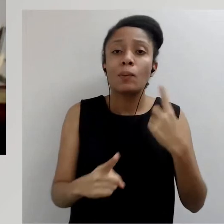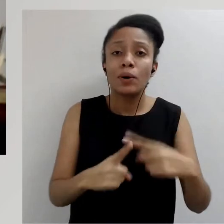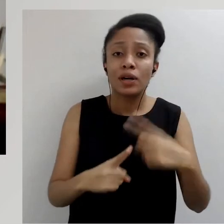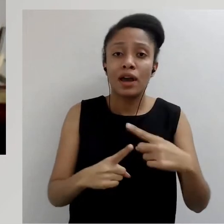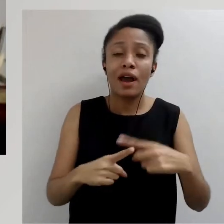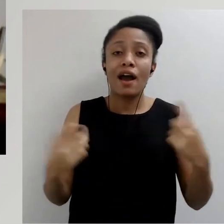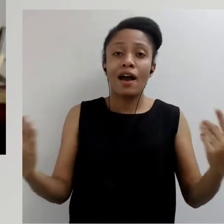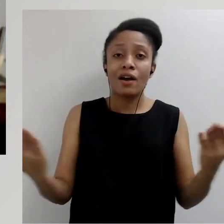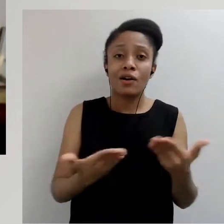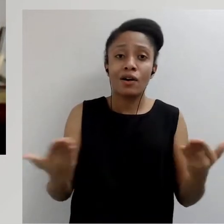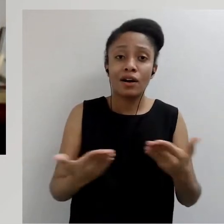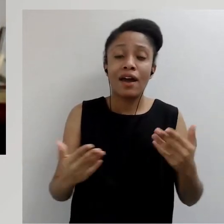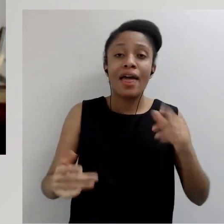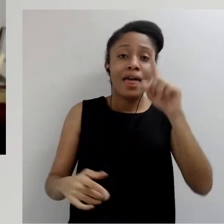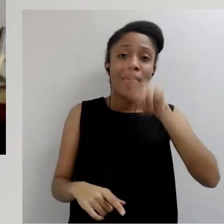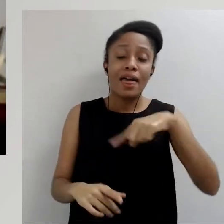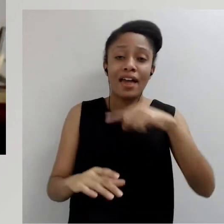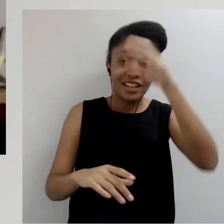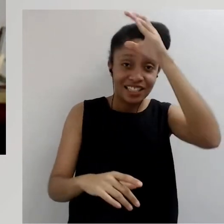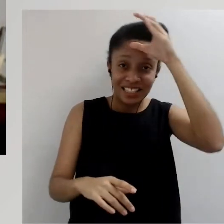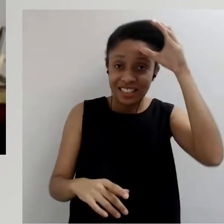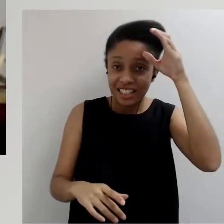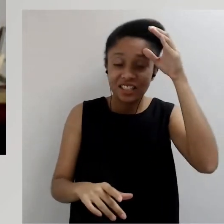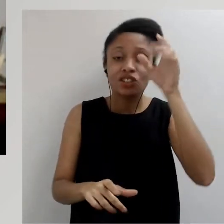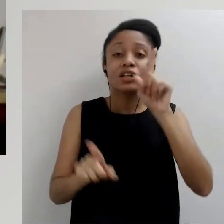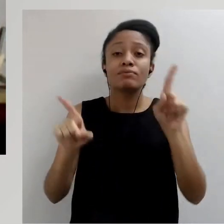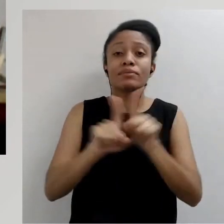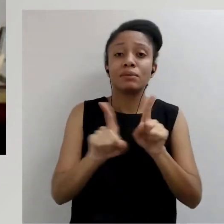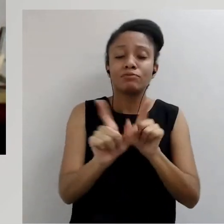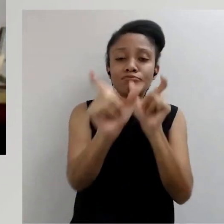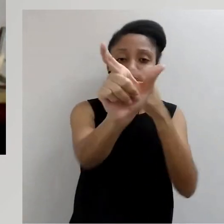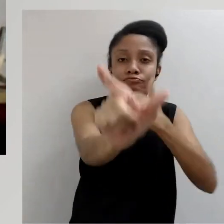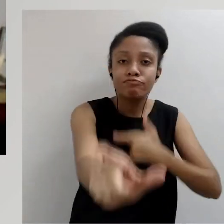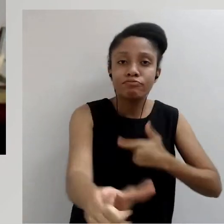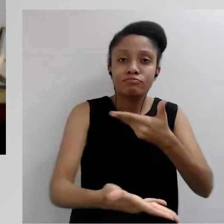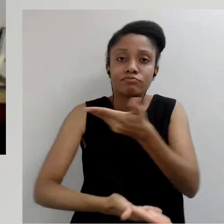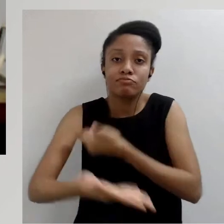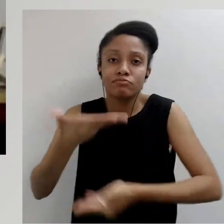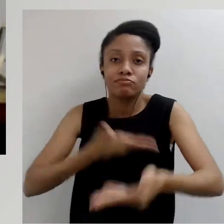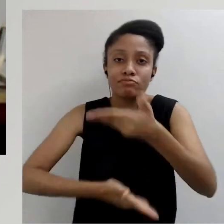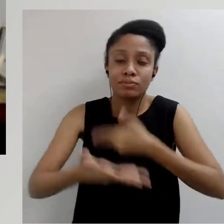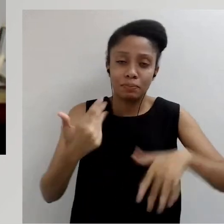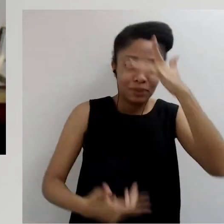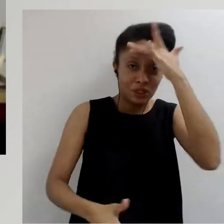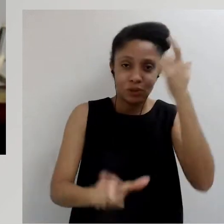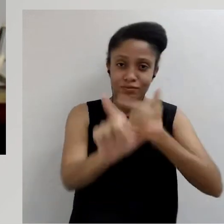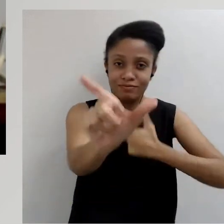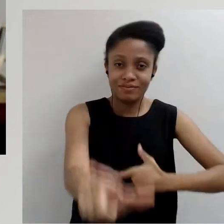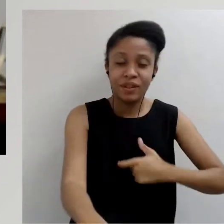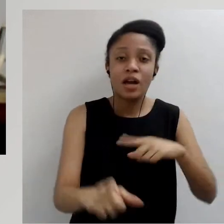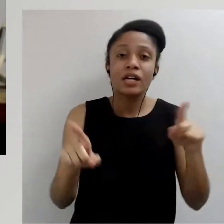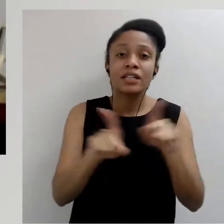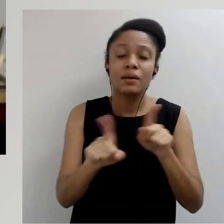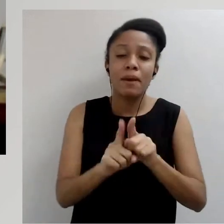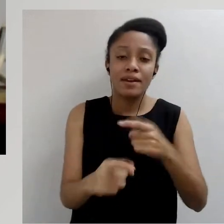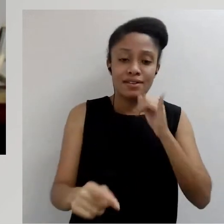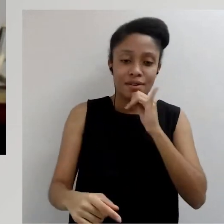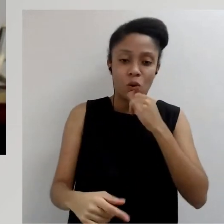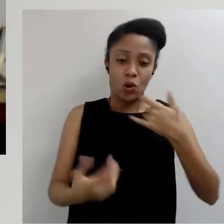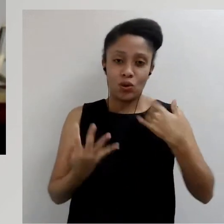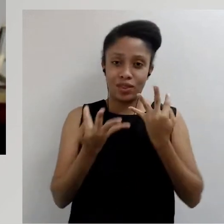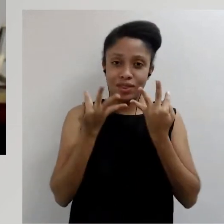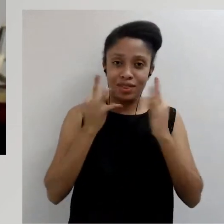a few times, that they generate this client relationships. And the second, the impact of this new technology in the